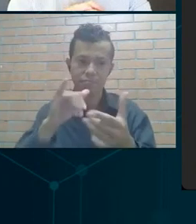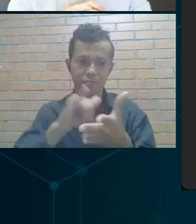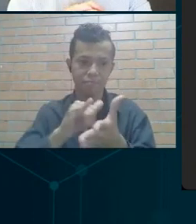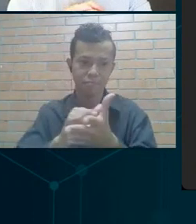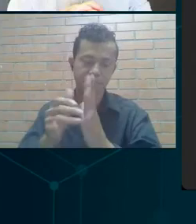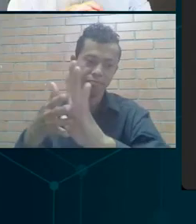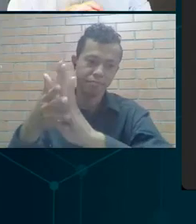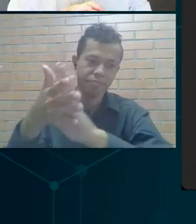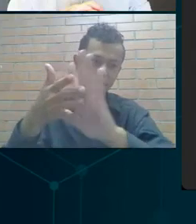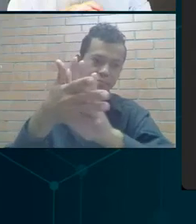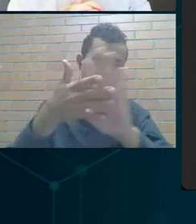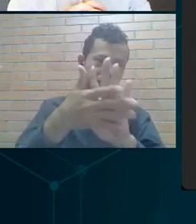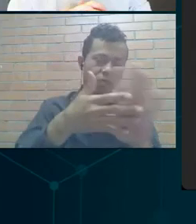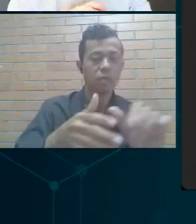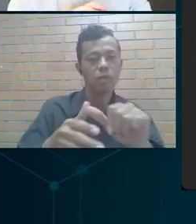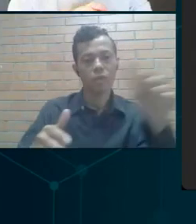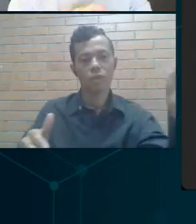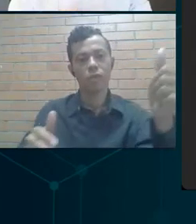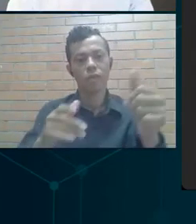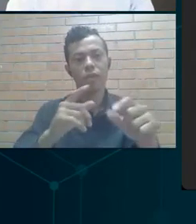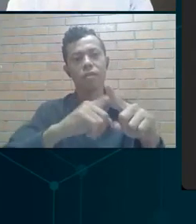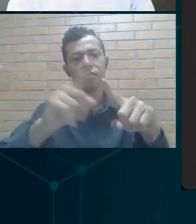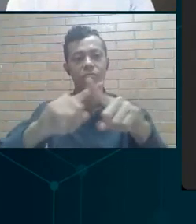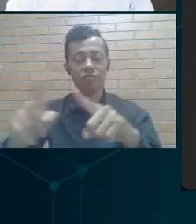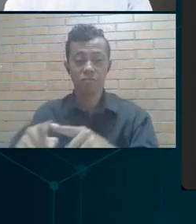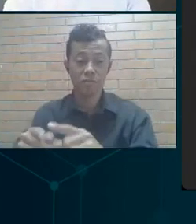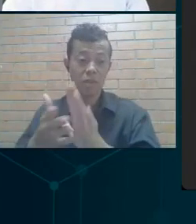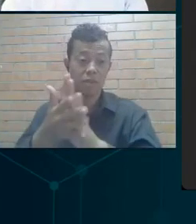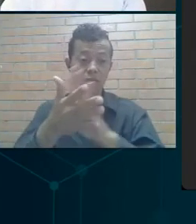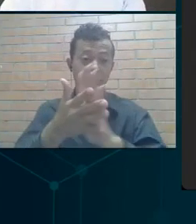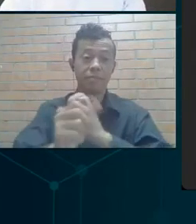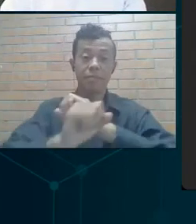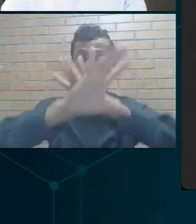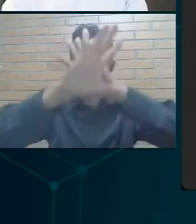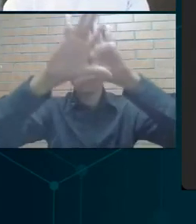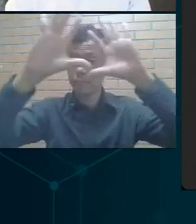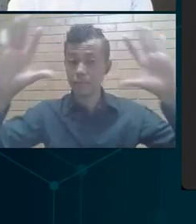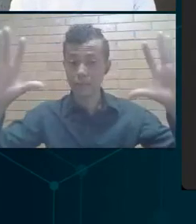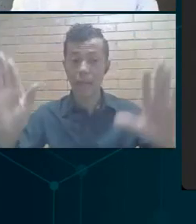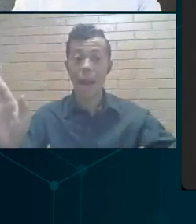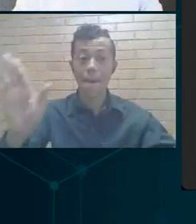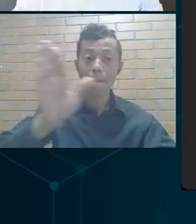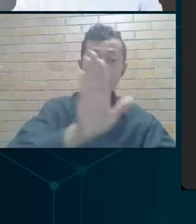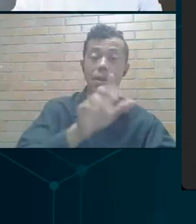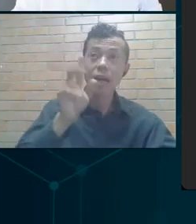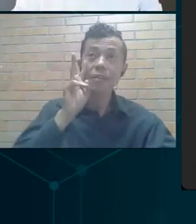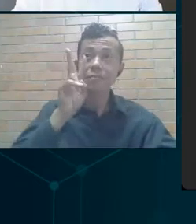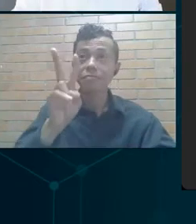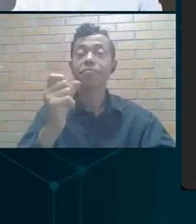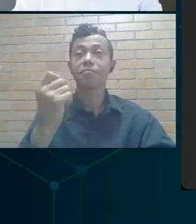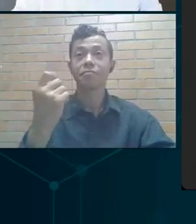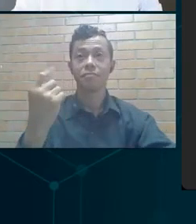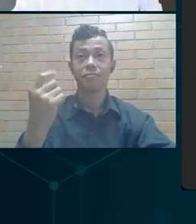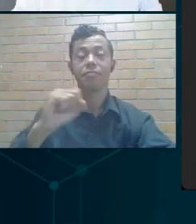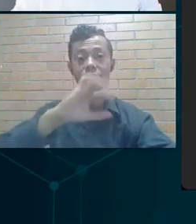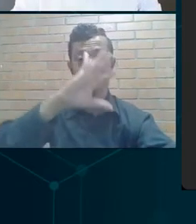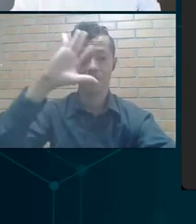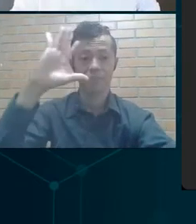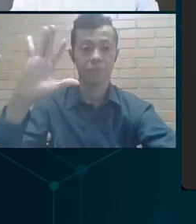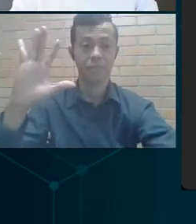interface. So that's the story of the browser. Your company is probably